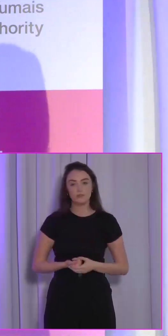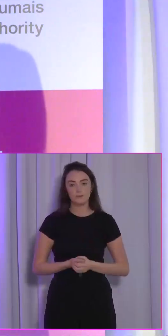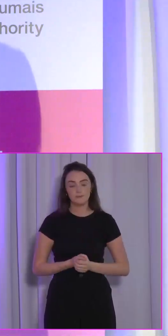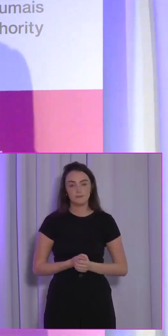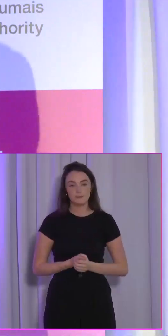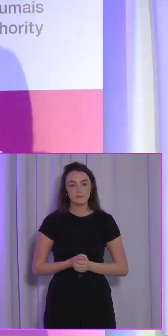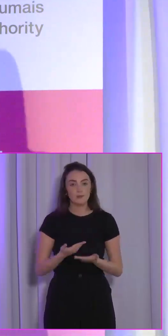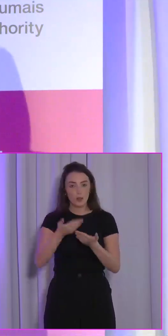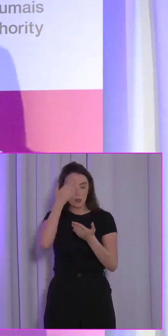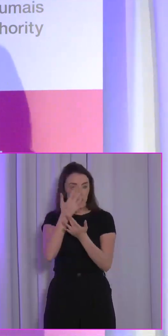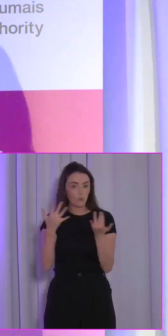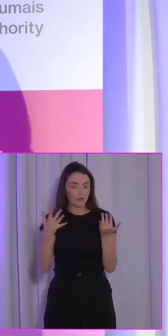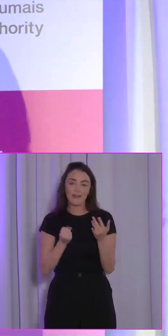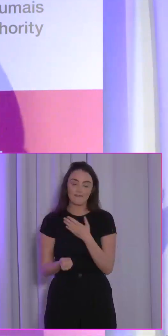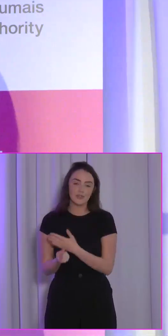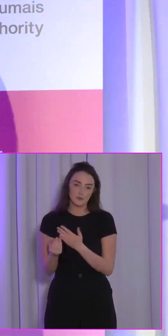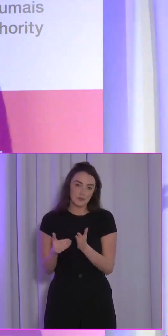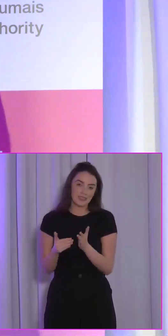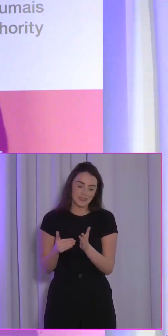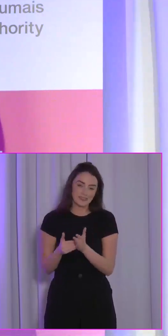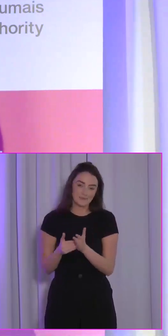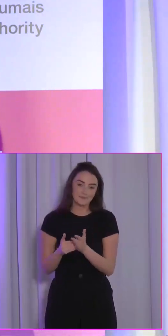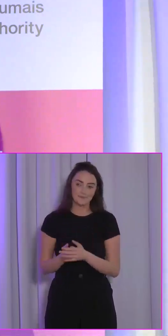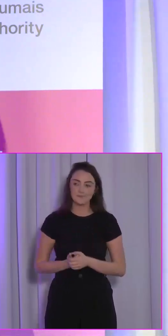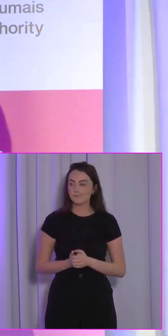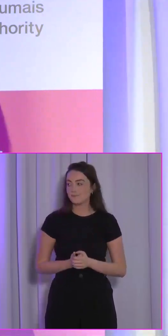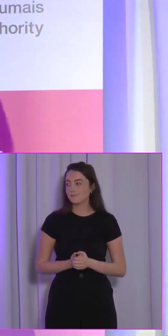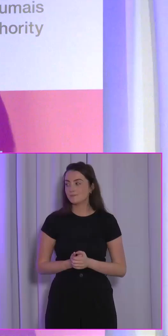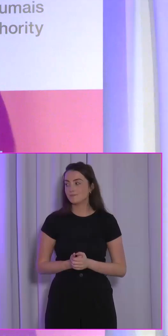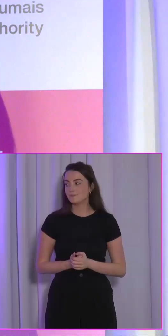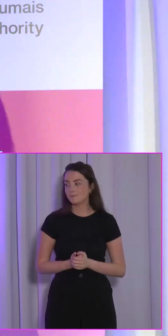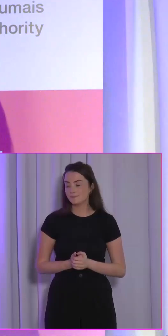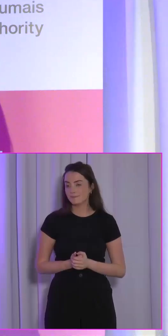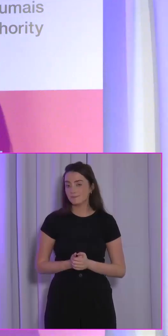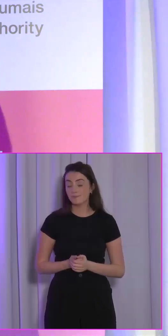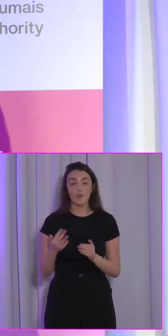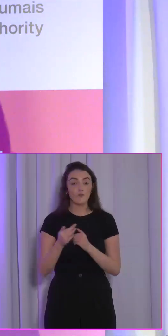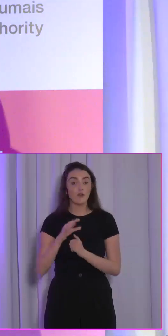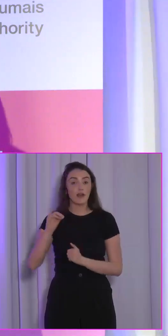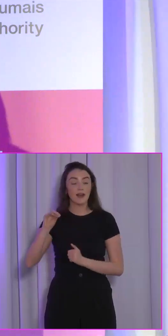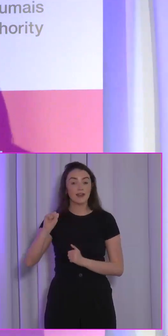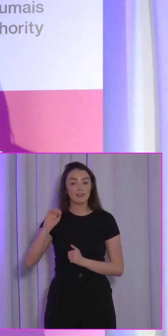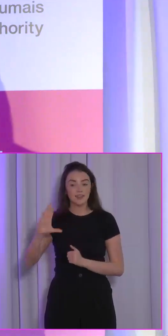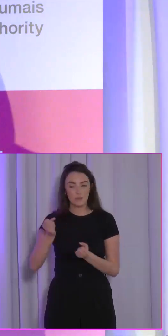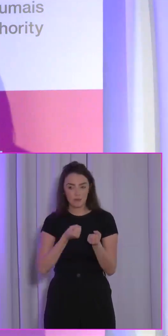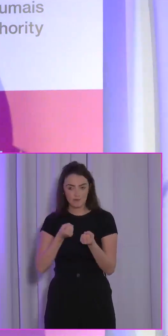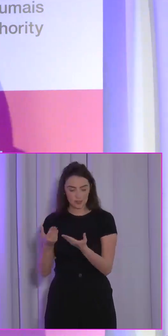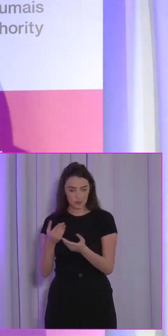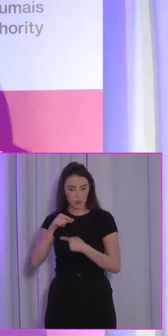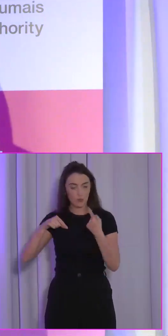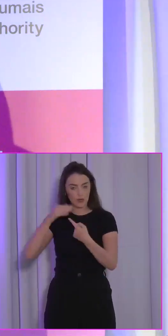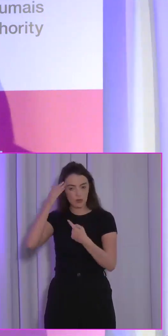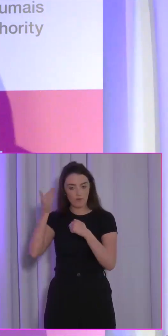What we've learned, there are issues. So in terms of ISL provision, we know that from